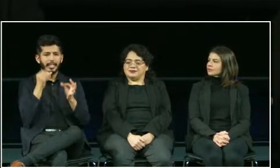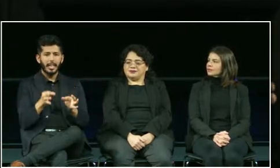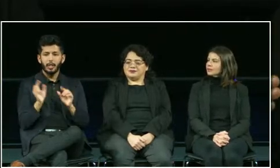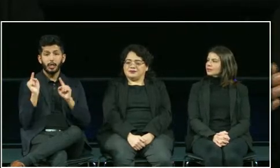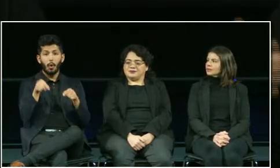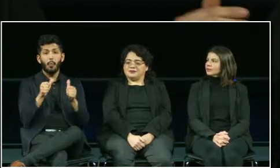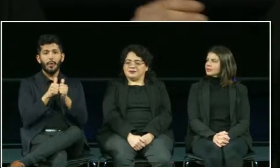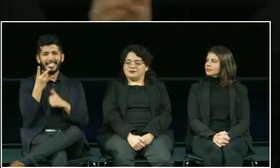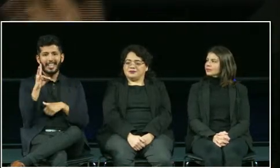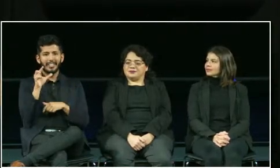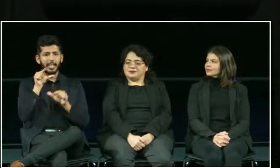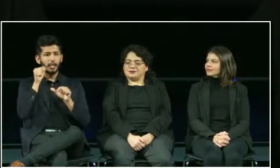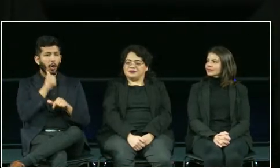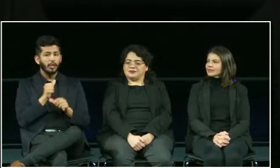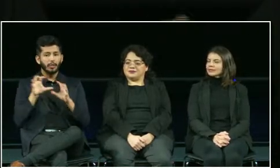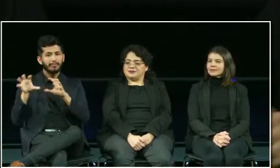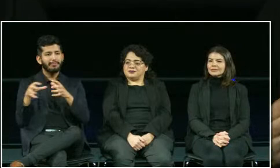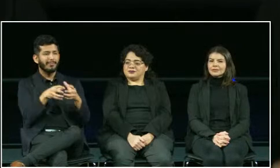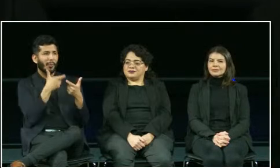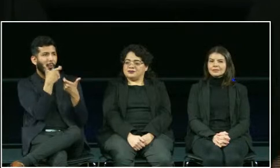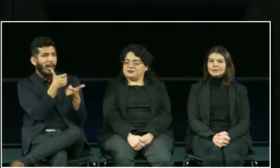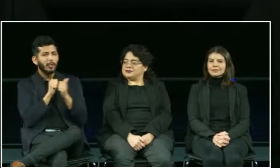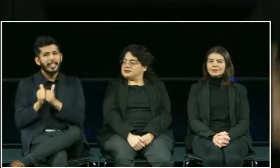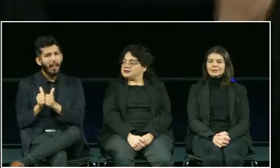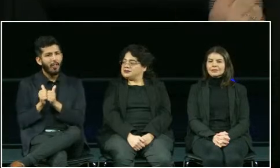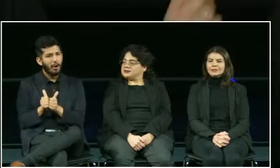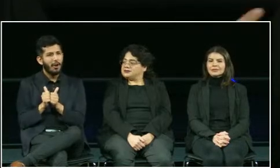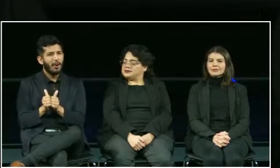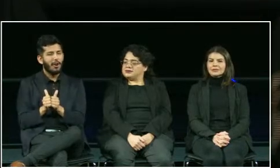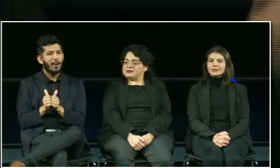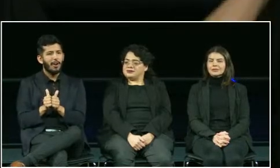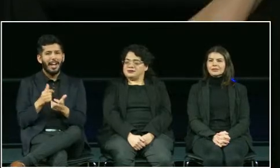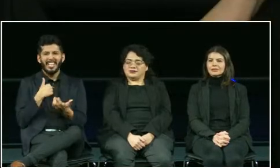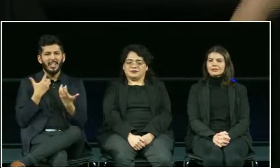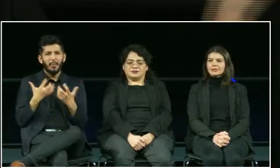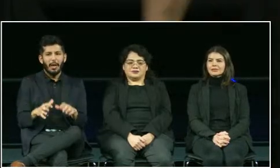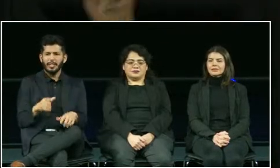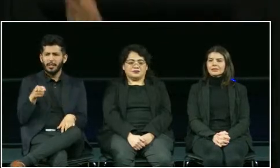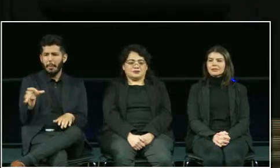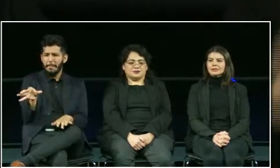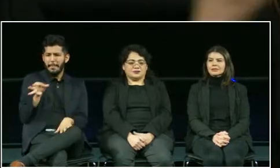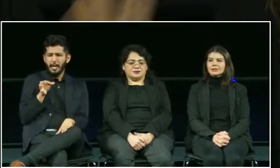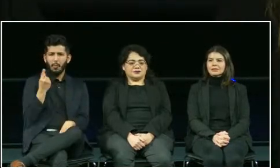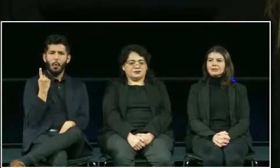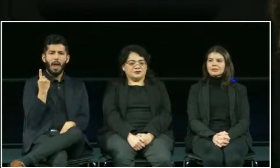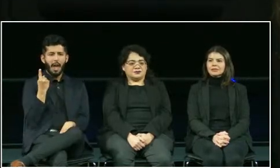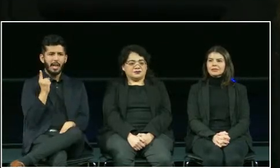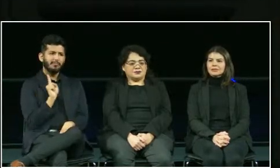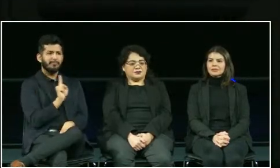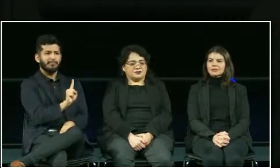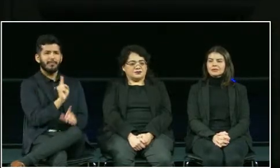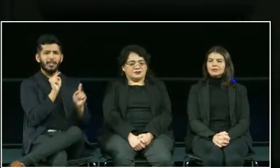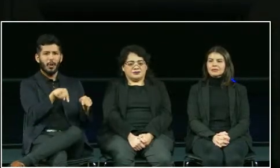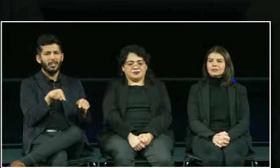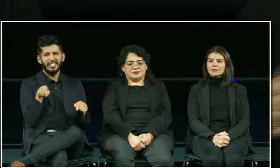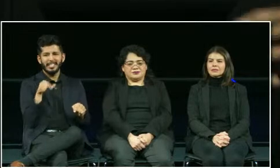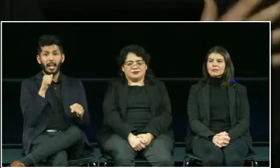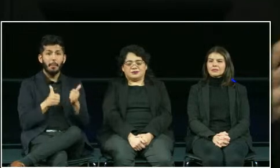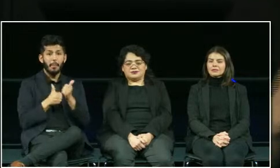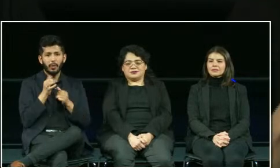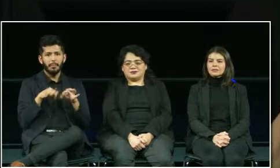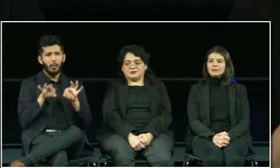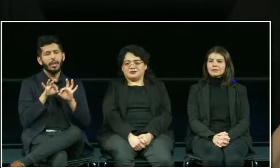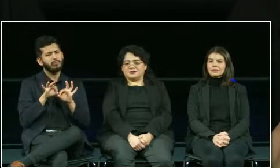girls together because I didn't want that one is considered the most important, no,